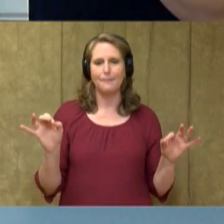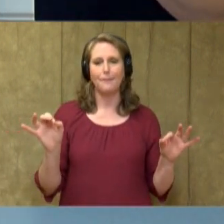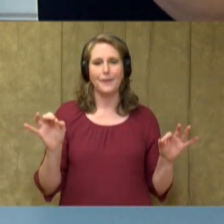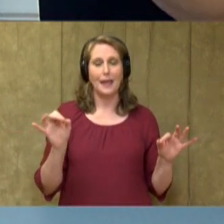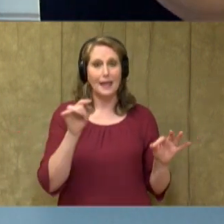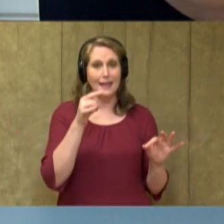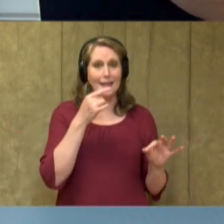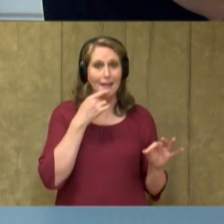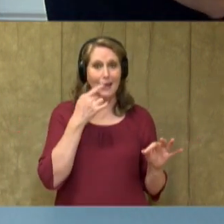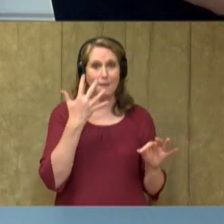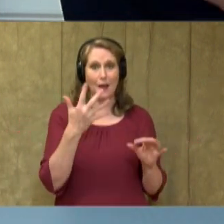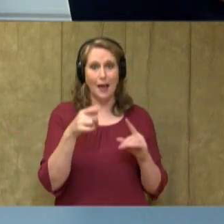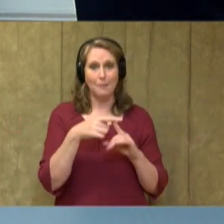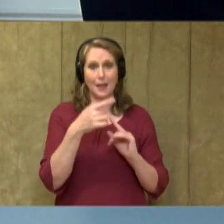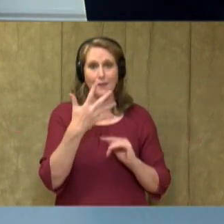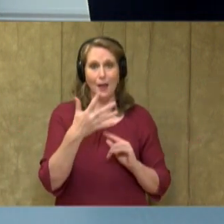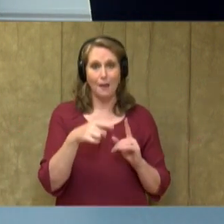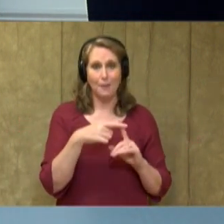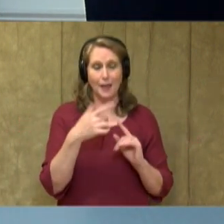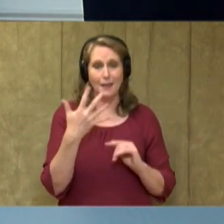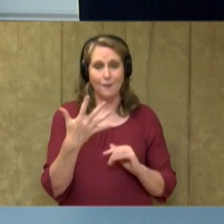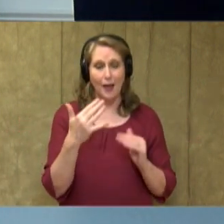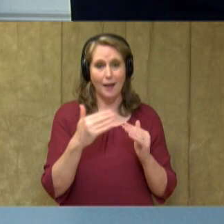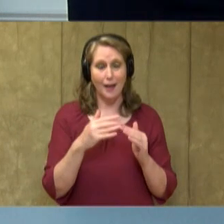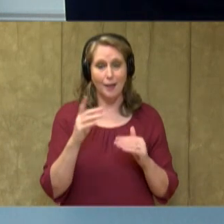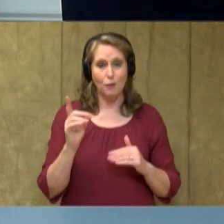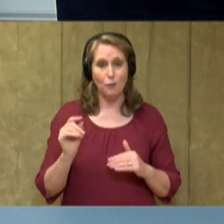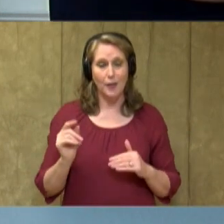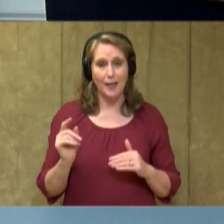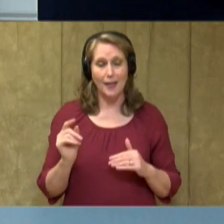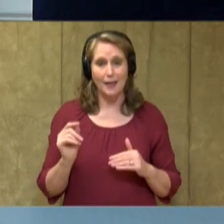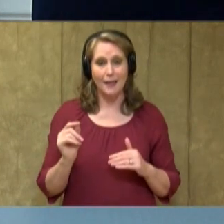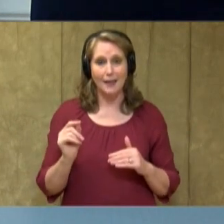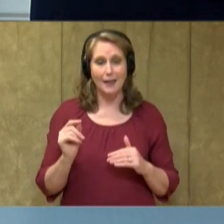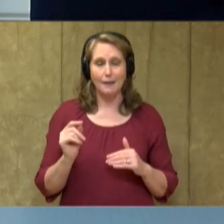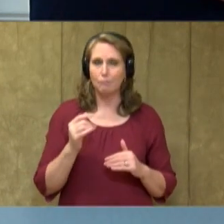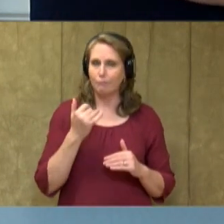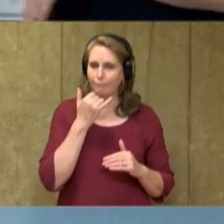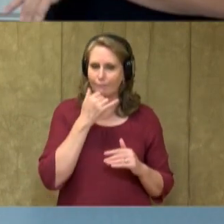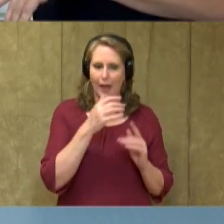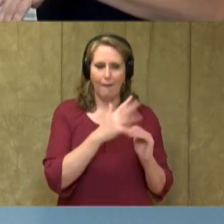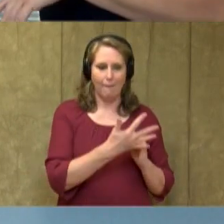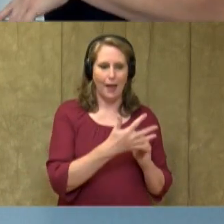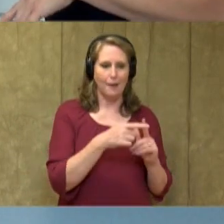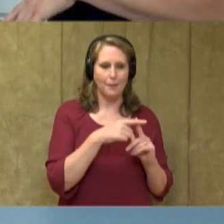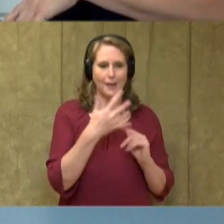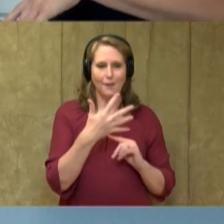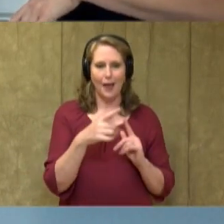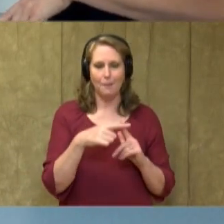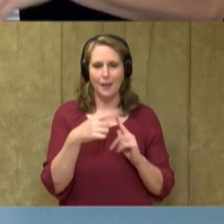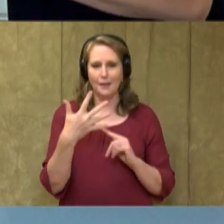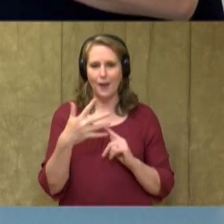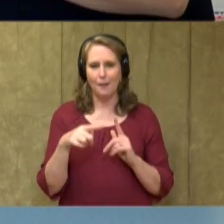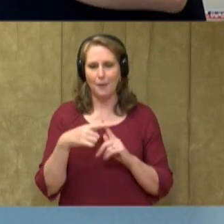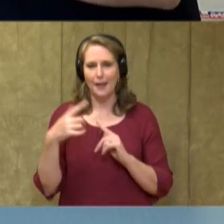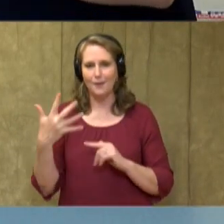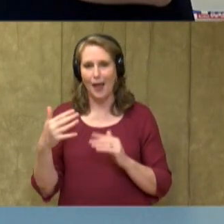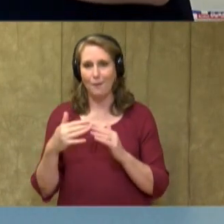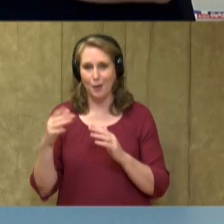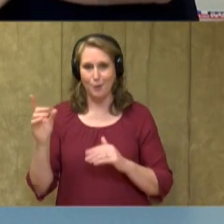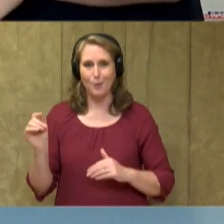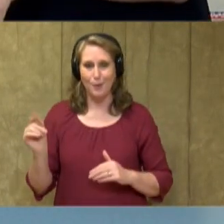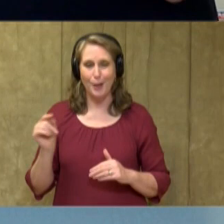Did you say 5 plus 5 plus 5 equals 20? If you did, you were right. You are a